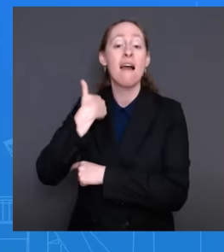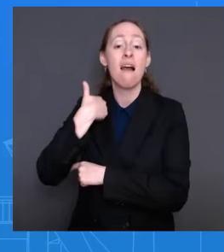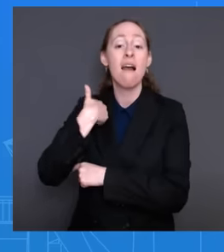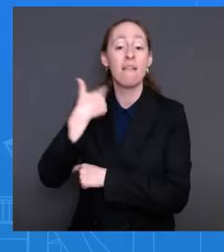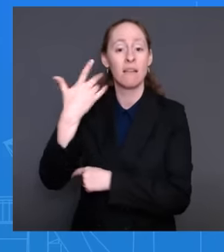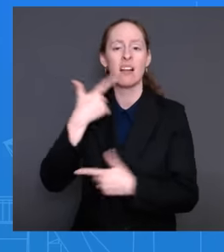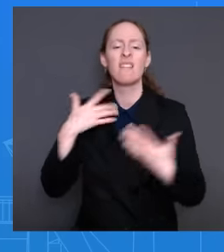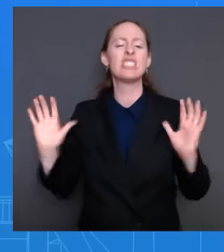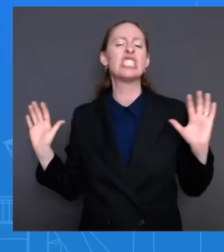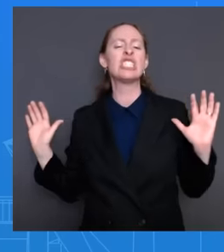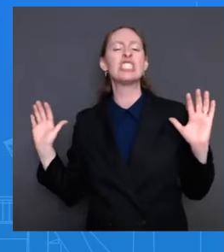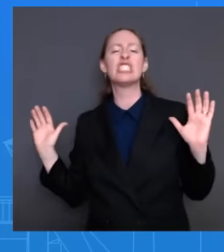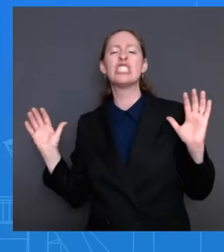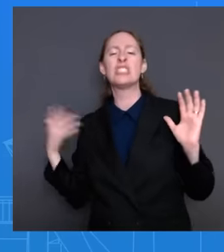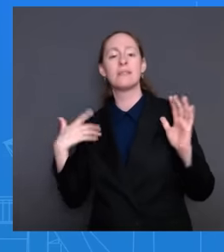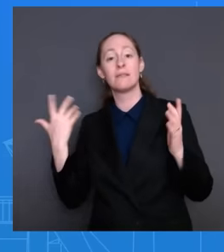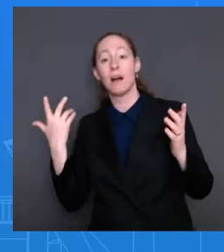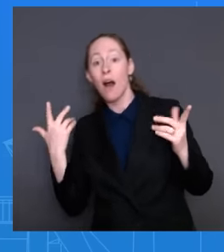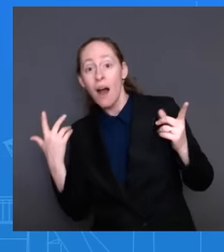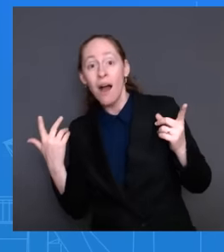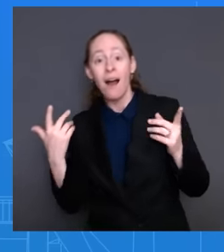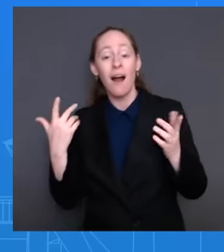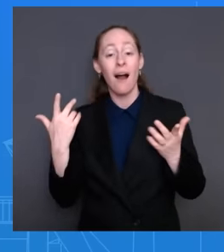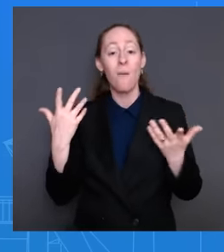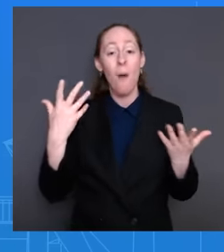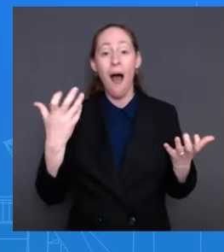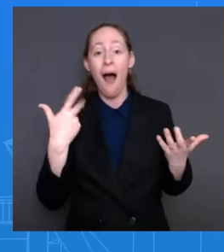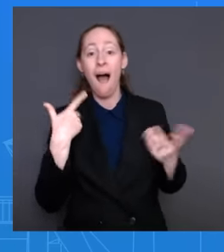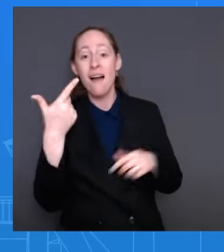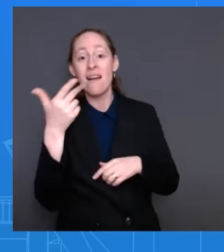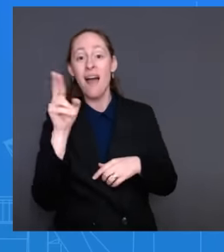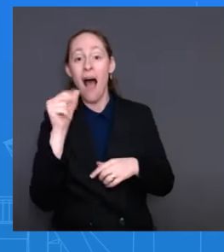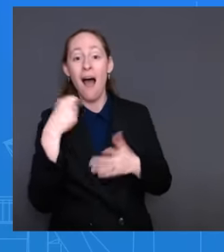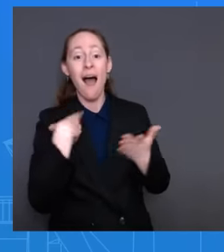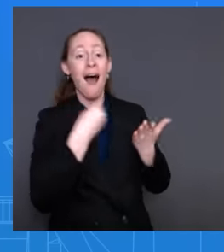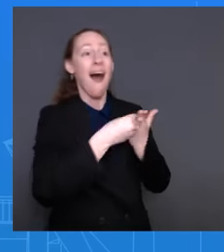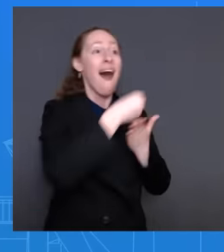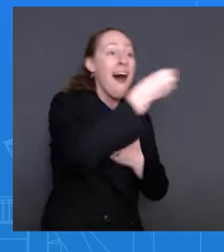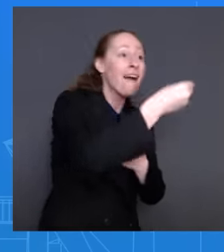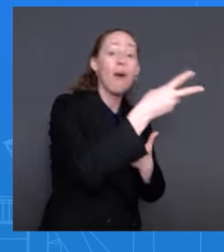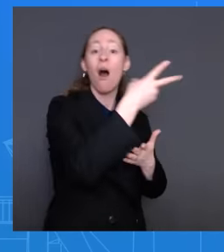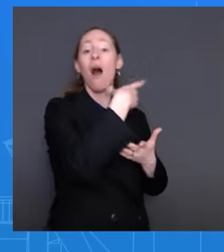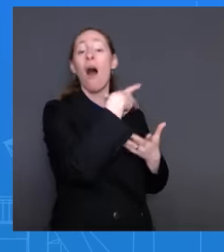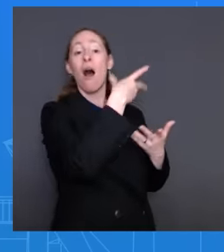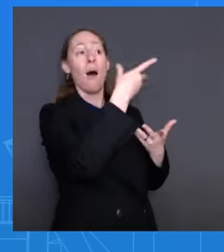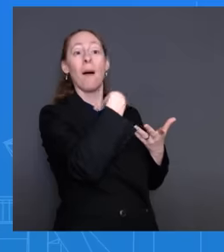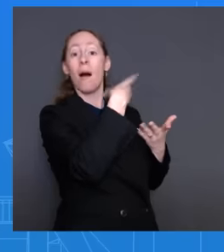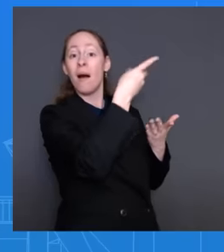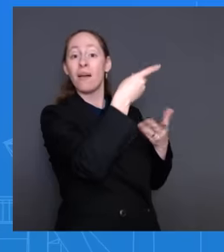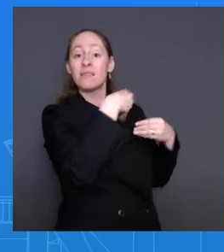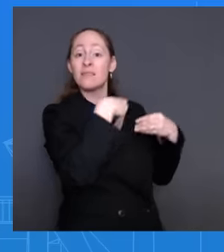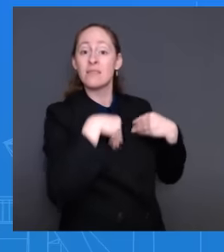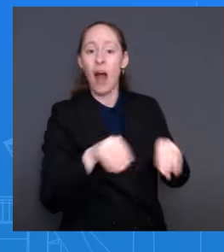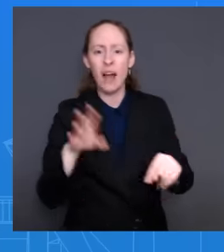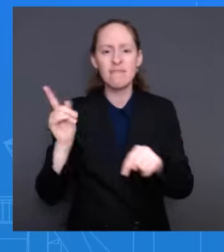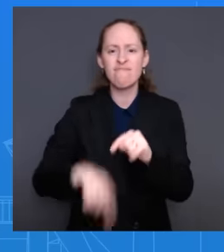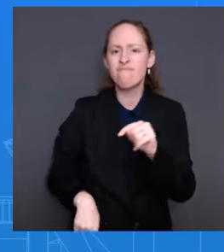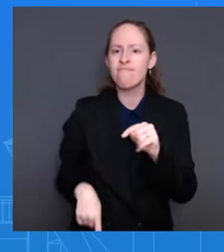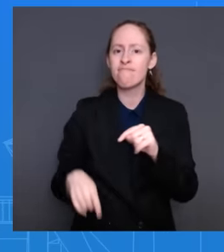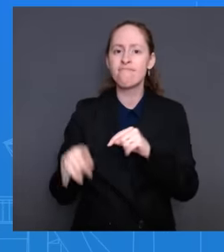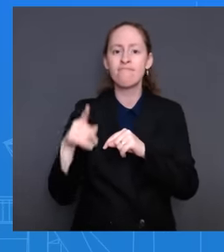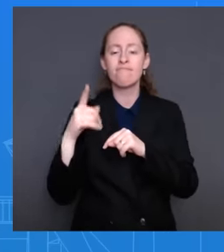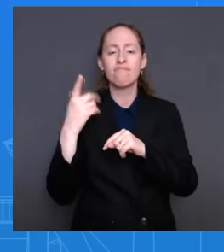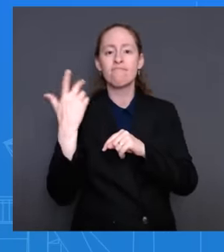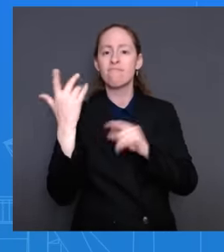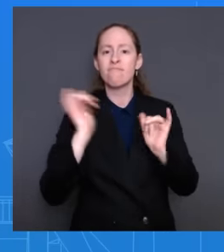country. Would President Biden ever consider a similar restriction on handguns here? So, you know, we'll leave it up to